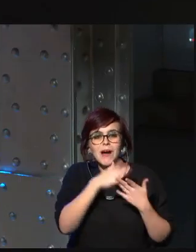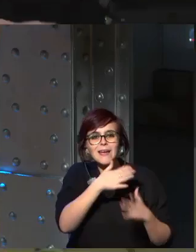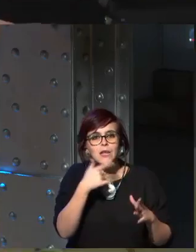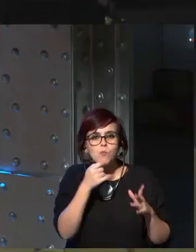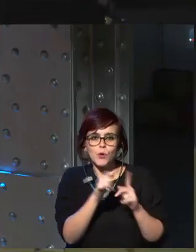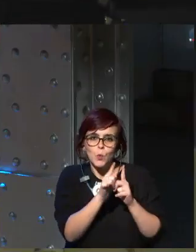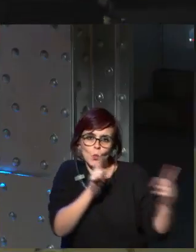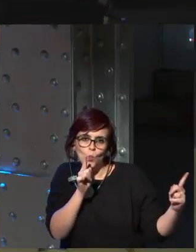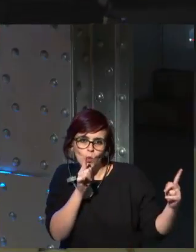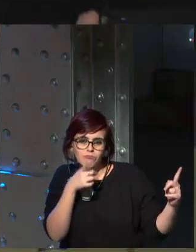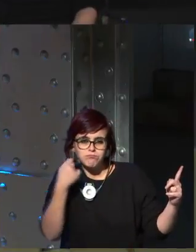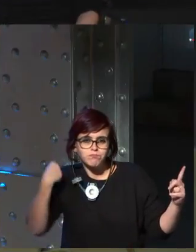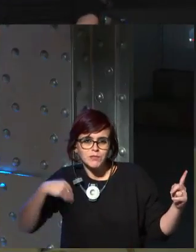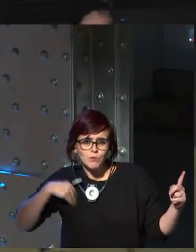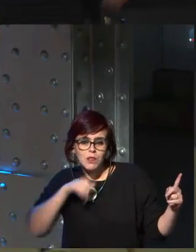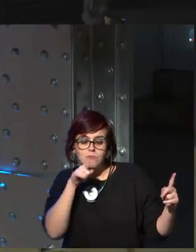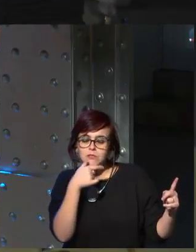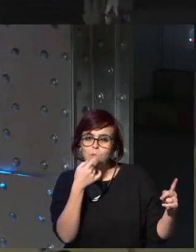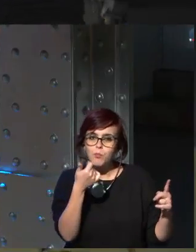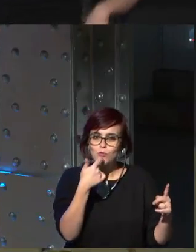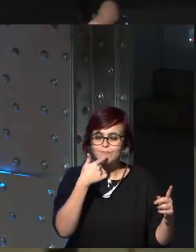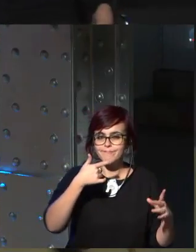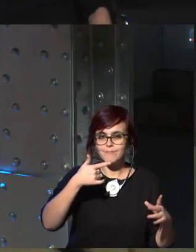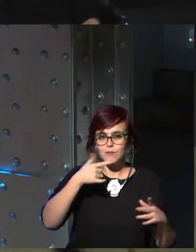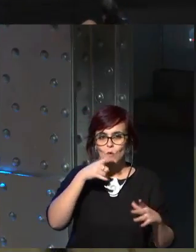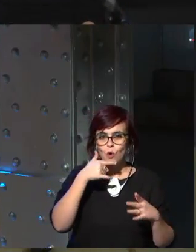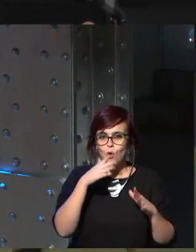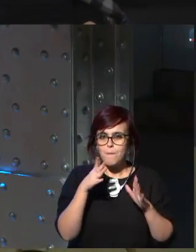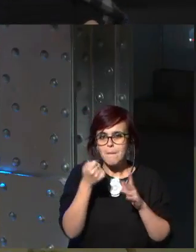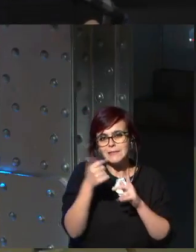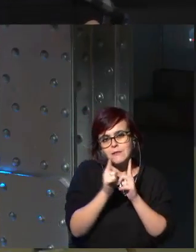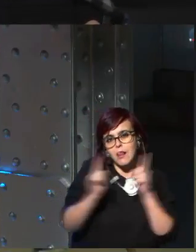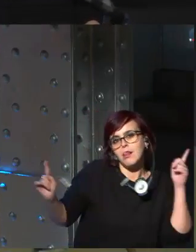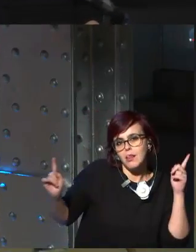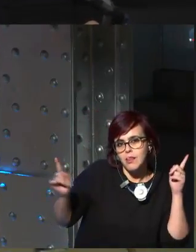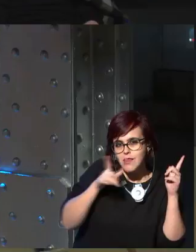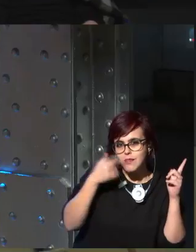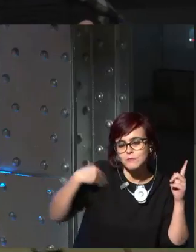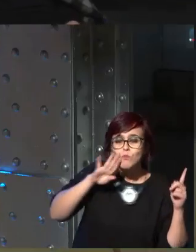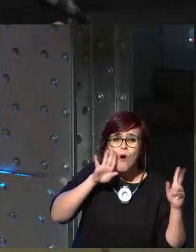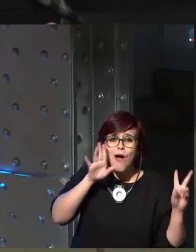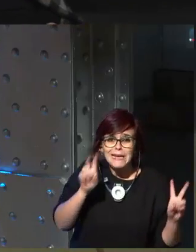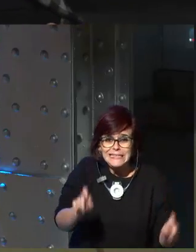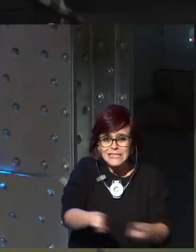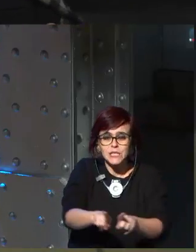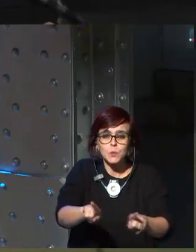I just wanted to take some distance. Okay, just being there rather than being where I am now.